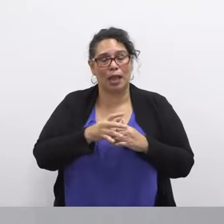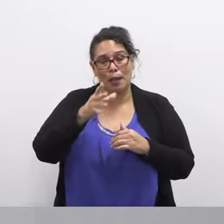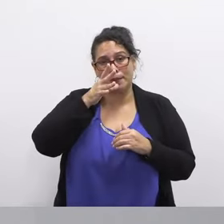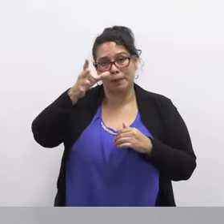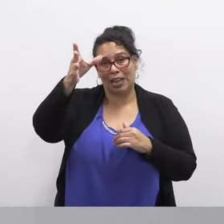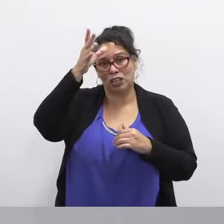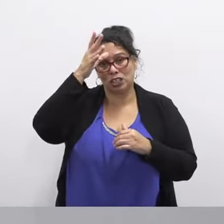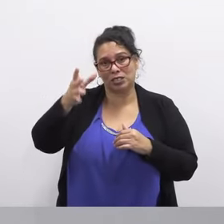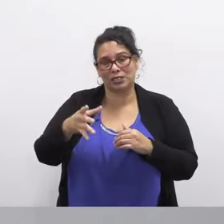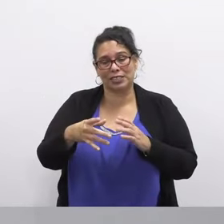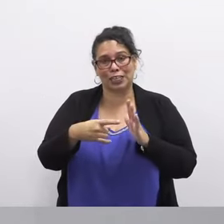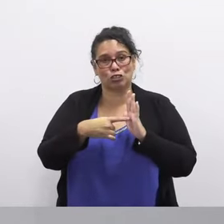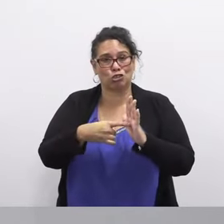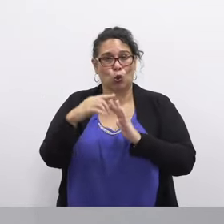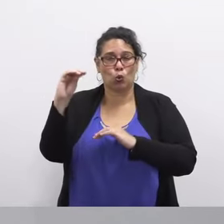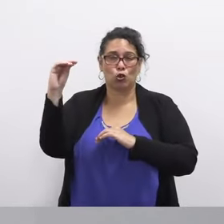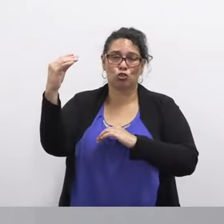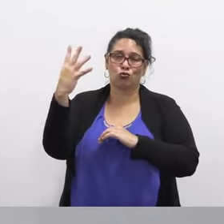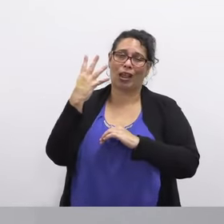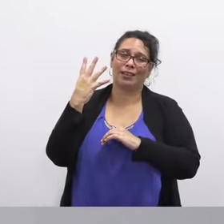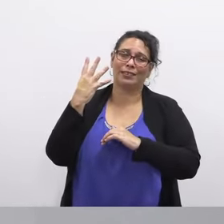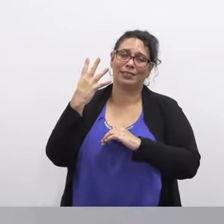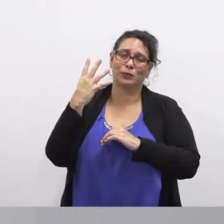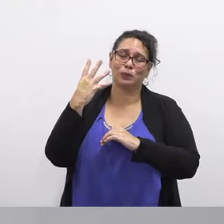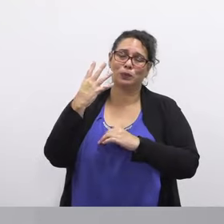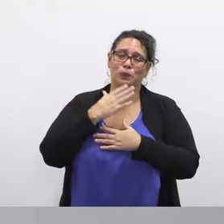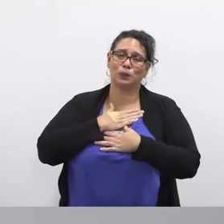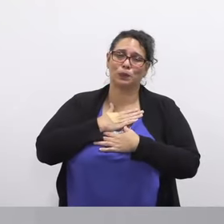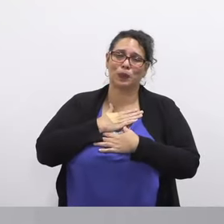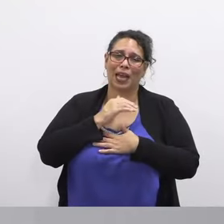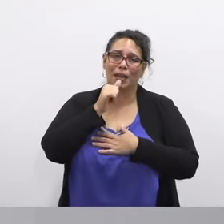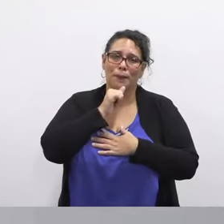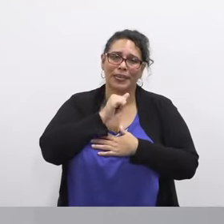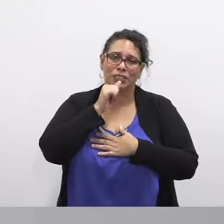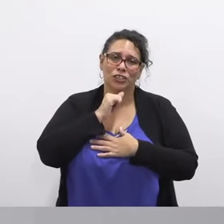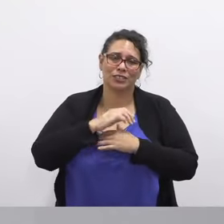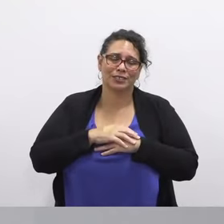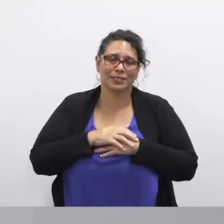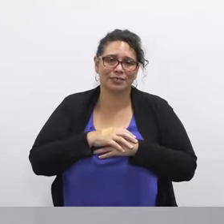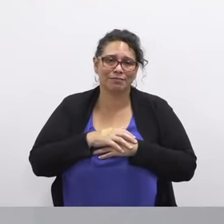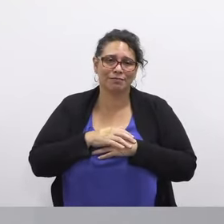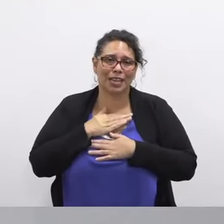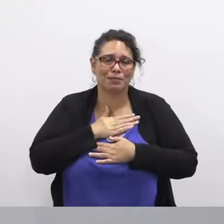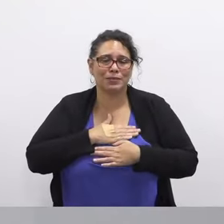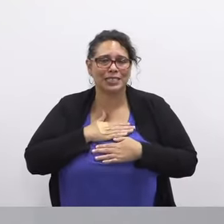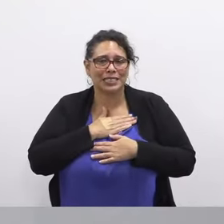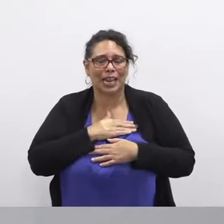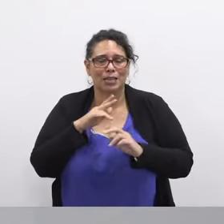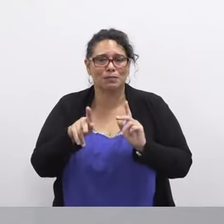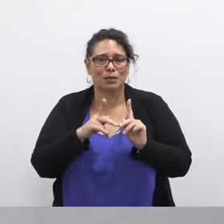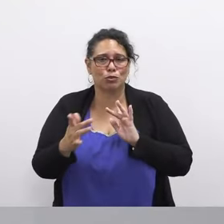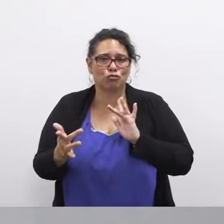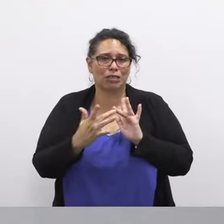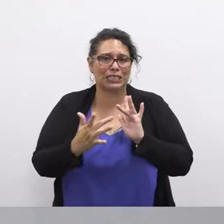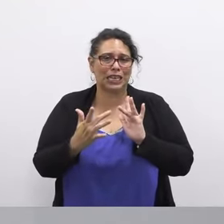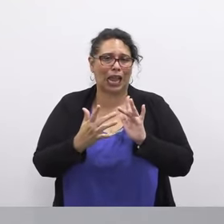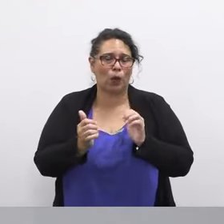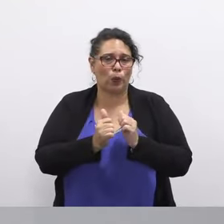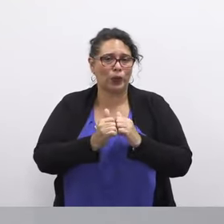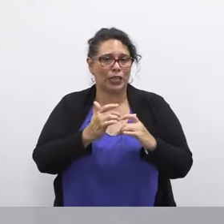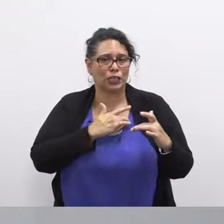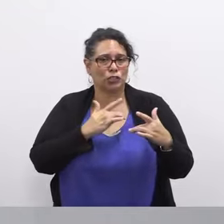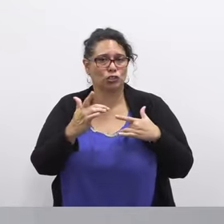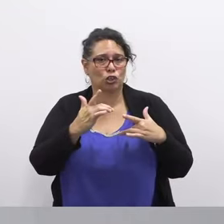that have shown grace and patience. So appreciate folks reaching out, you know, with their